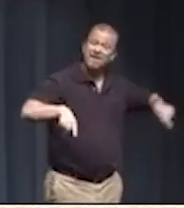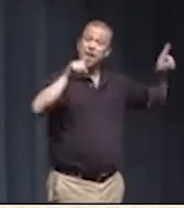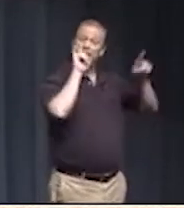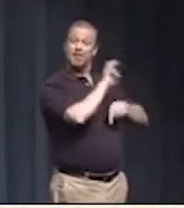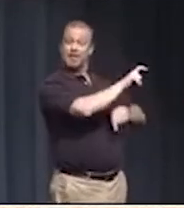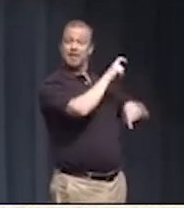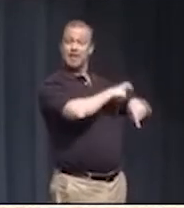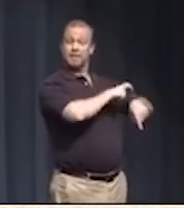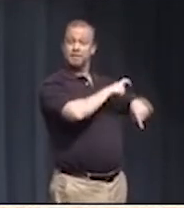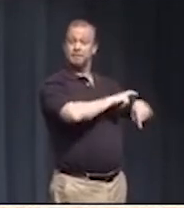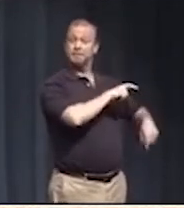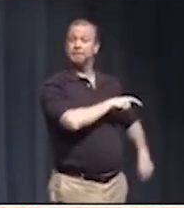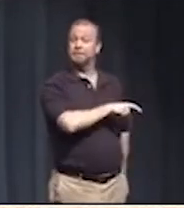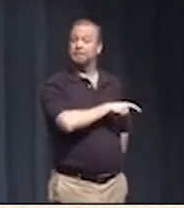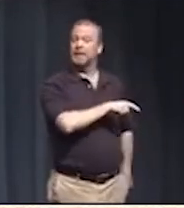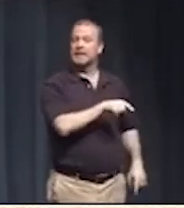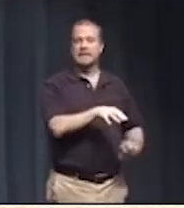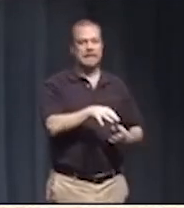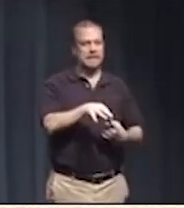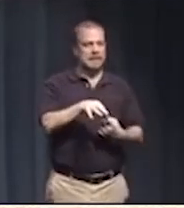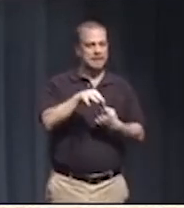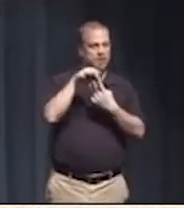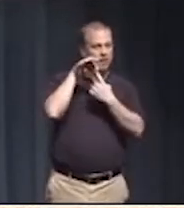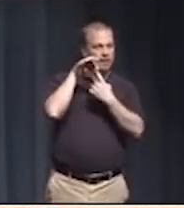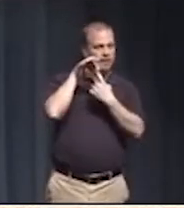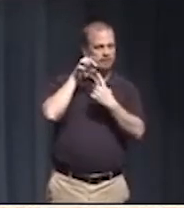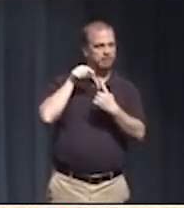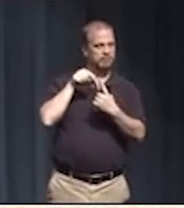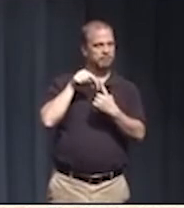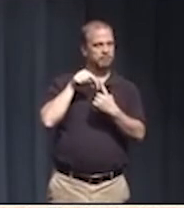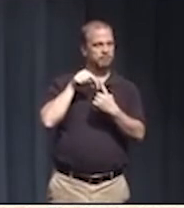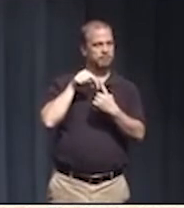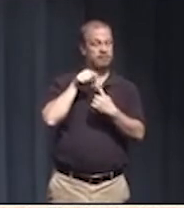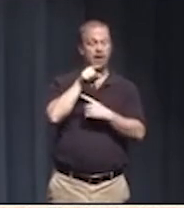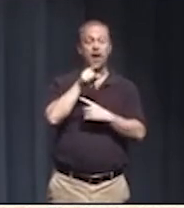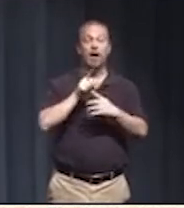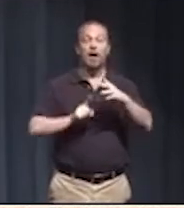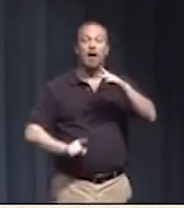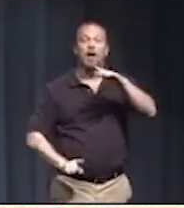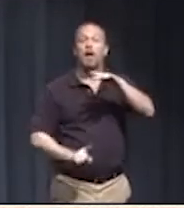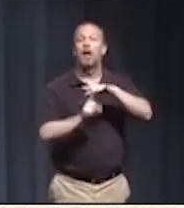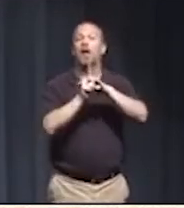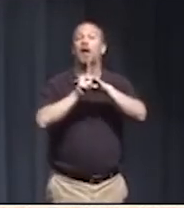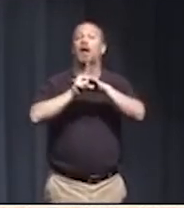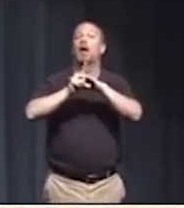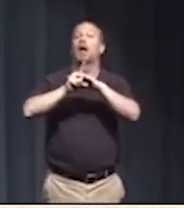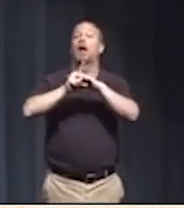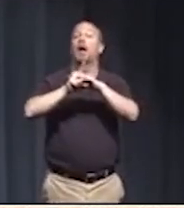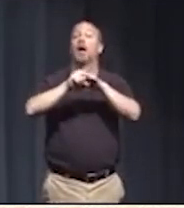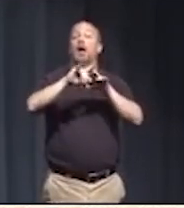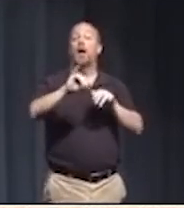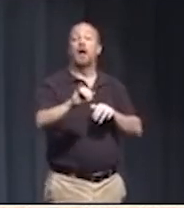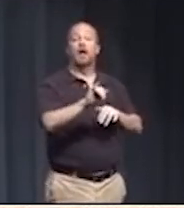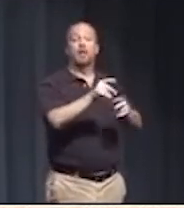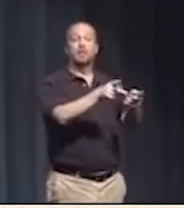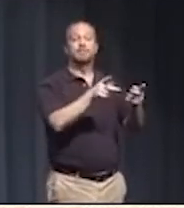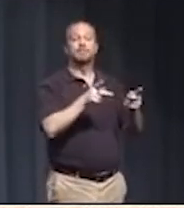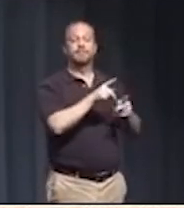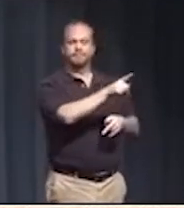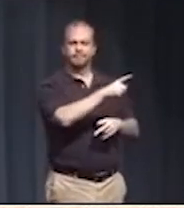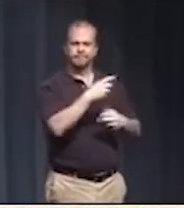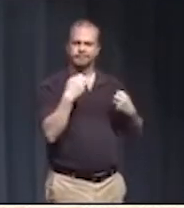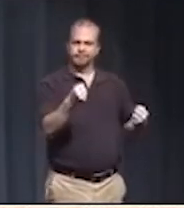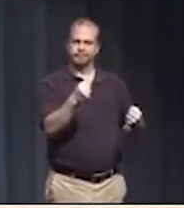time period, they are unique in that they were wound up in positions that made them strong, that gave